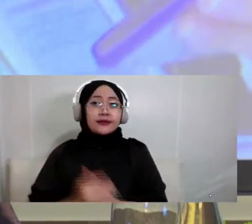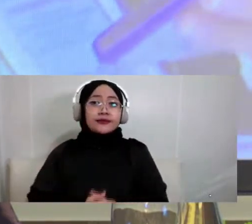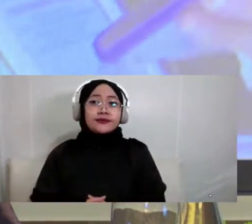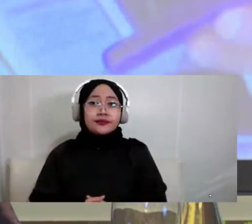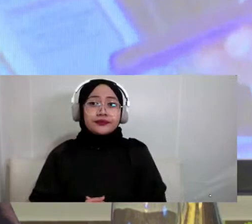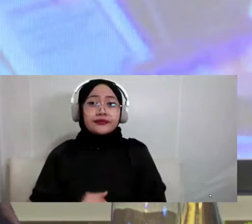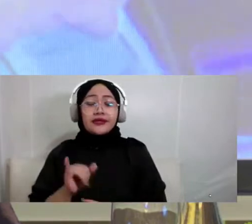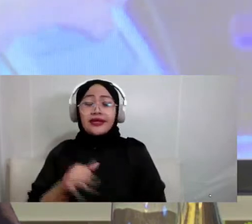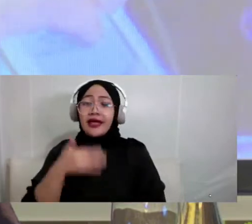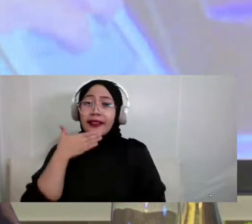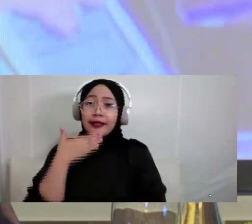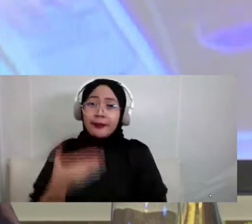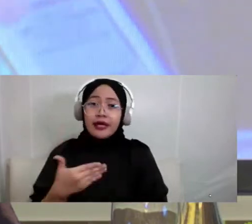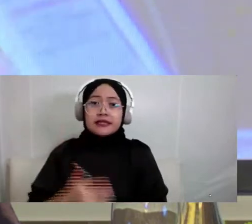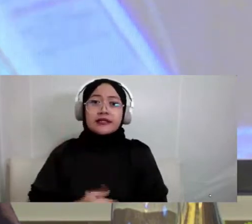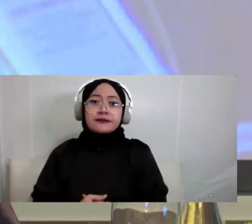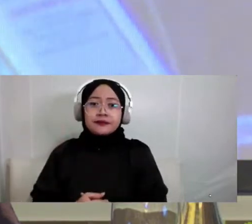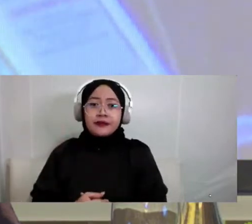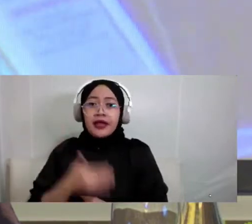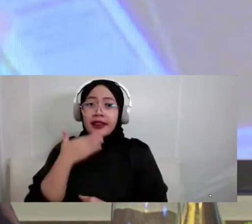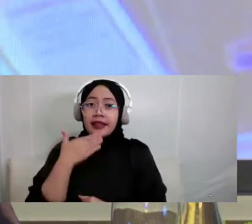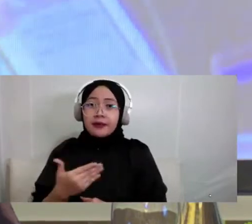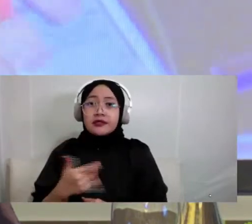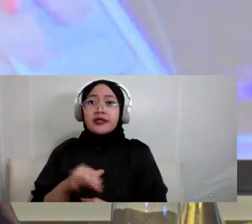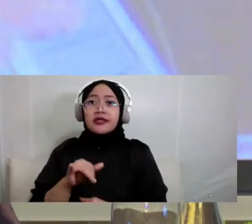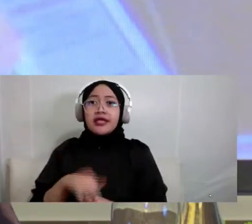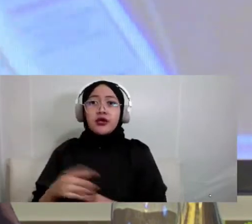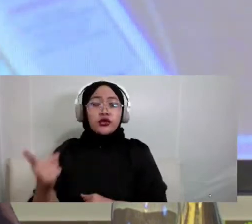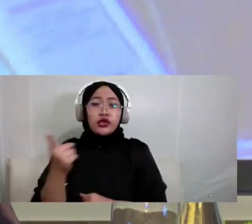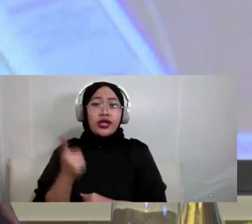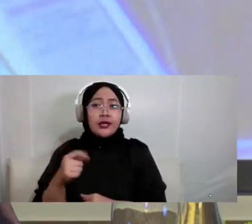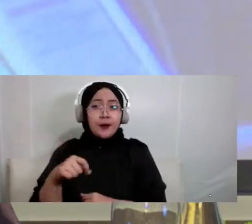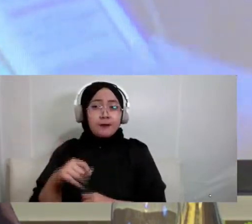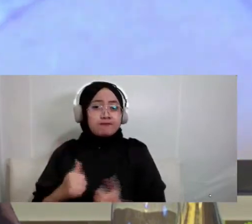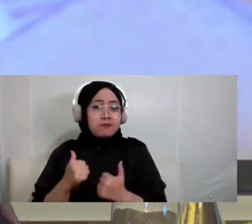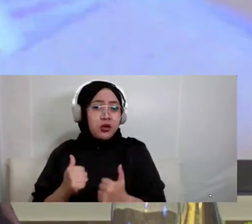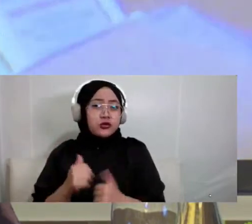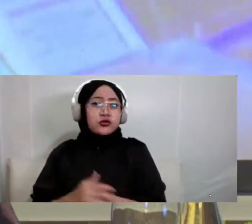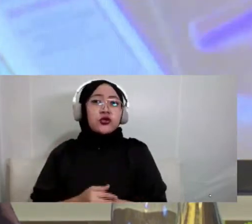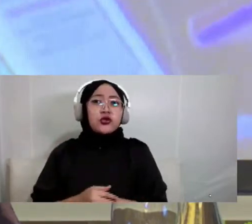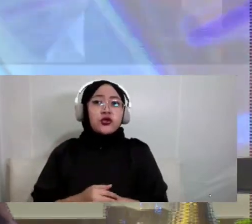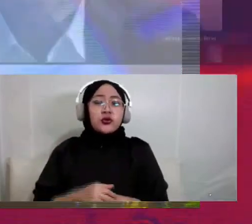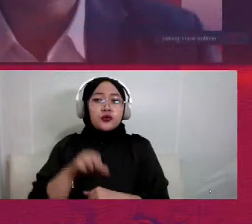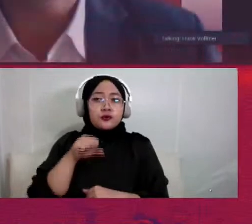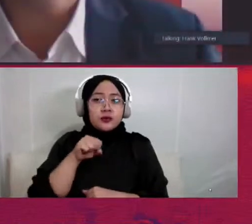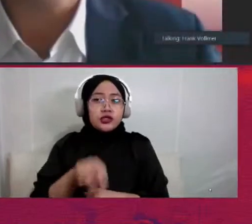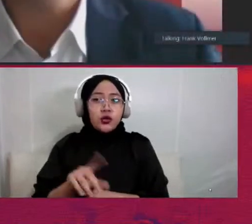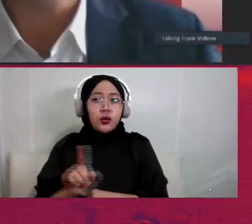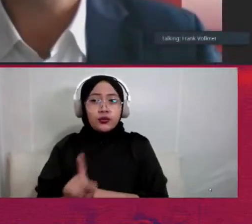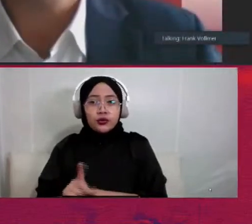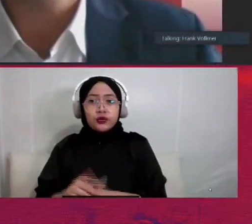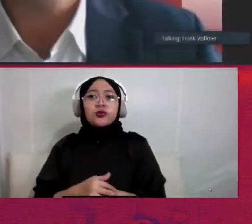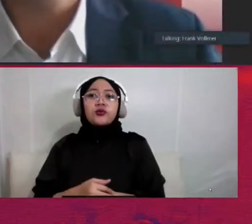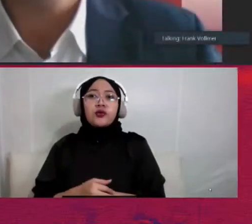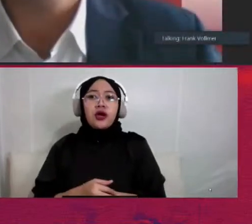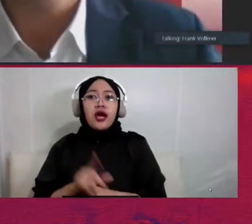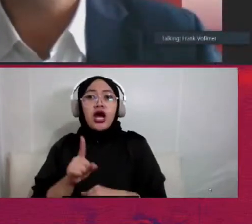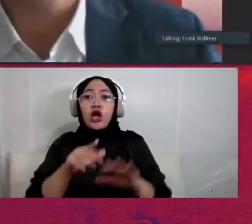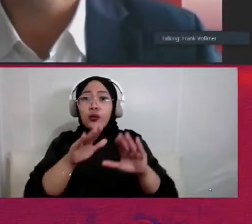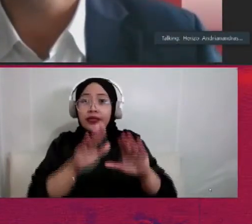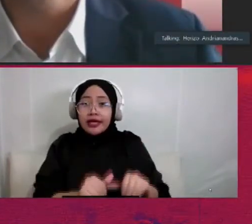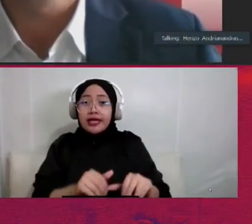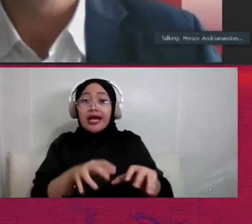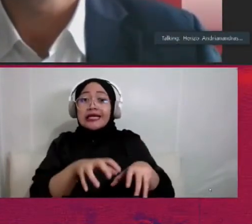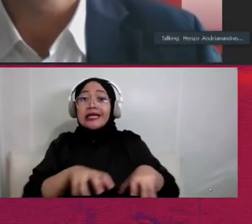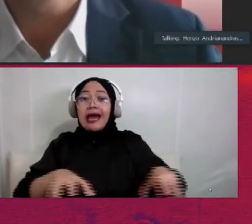Yes, thank you very much for this. Yeah, very good. Two questions. To answer the first, is it sufficient if you live in an area